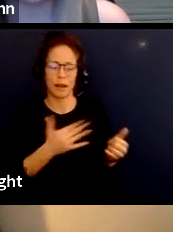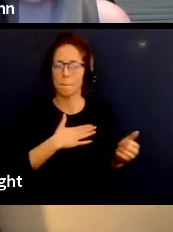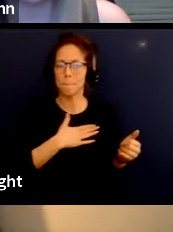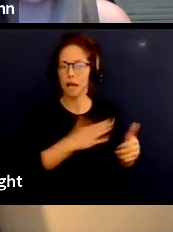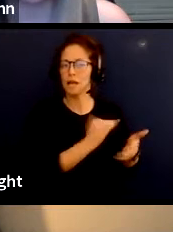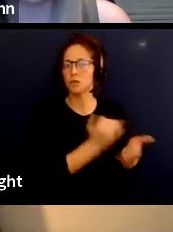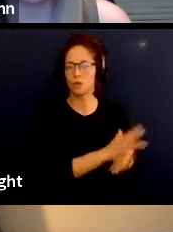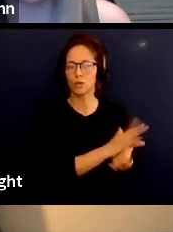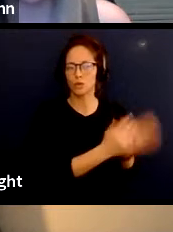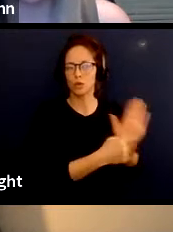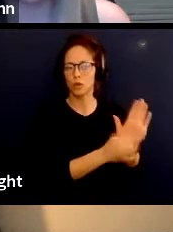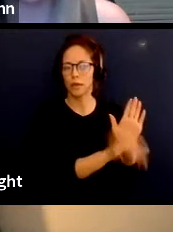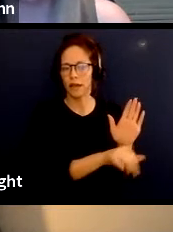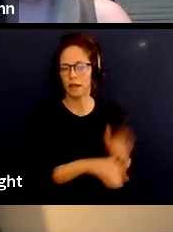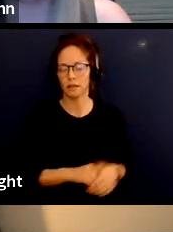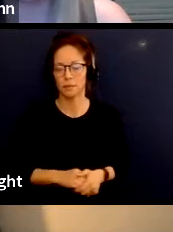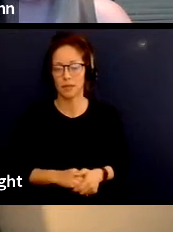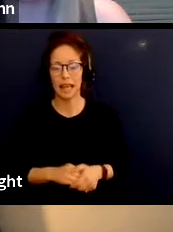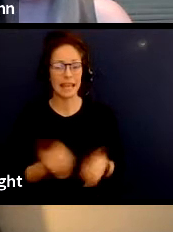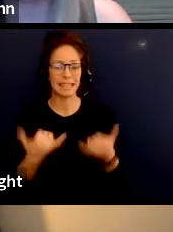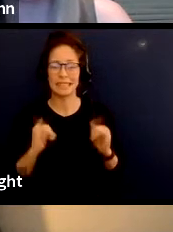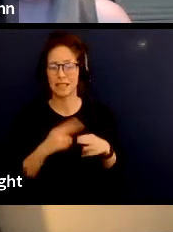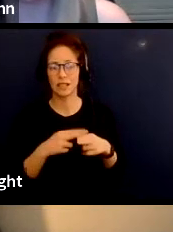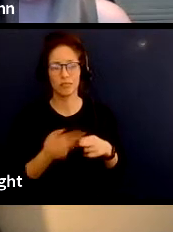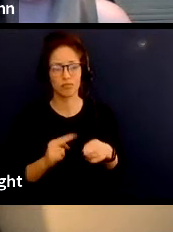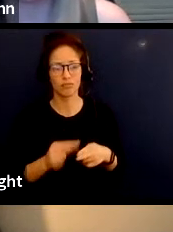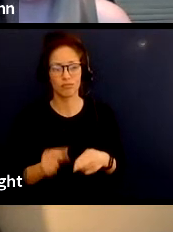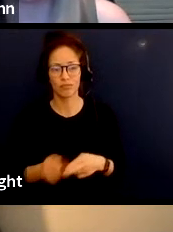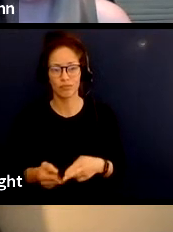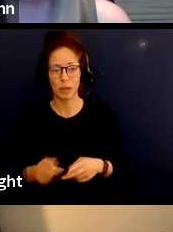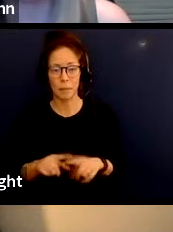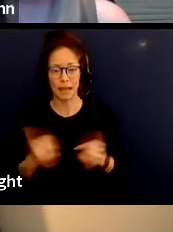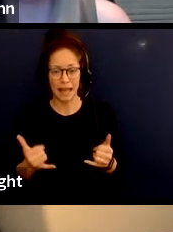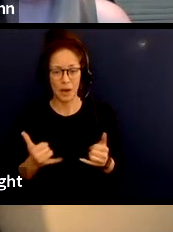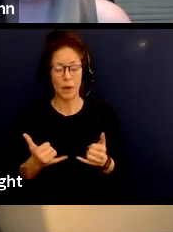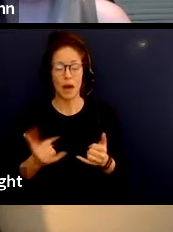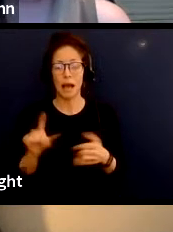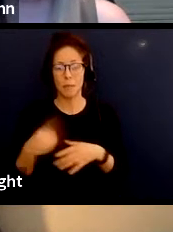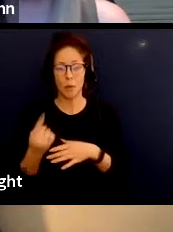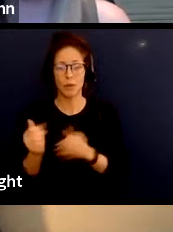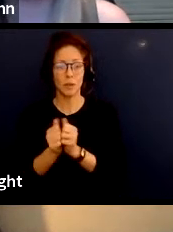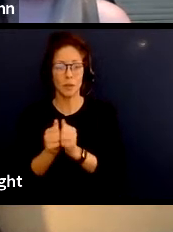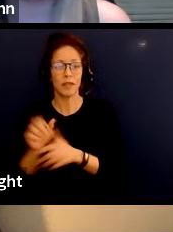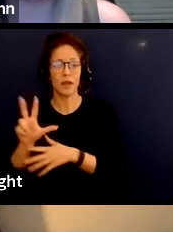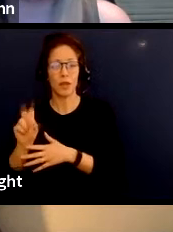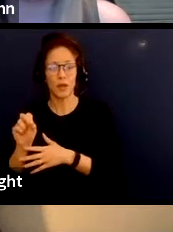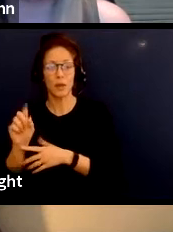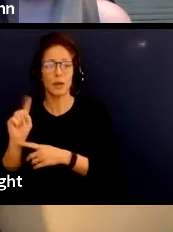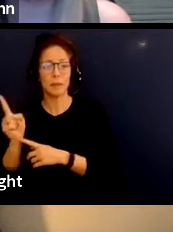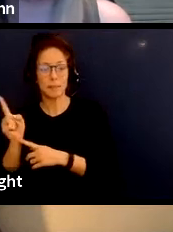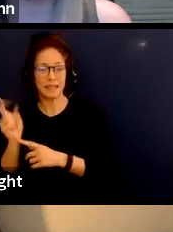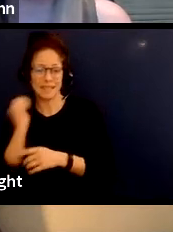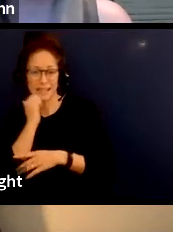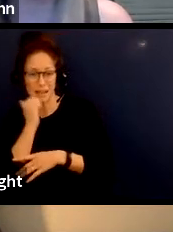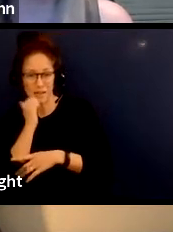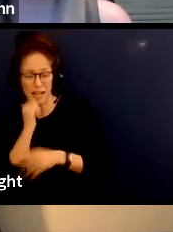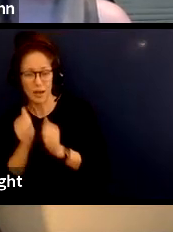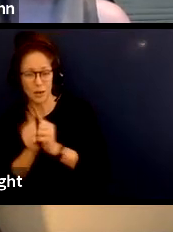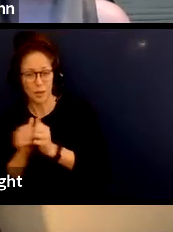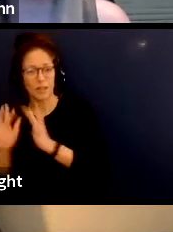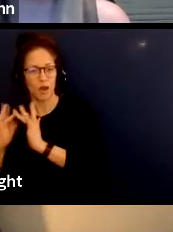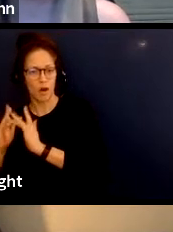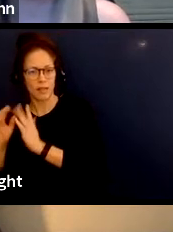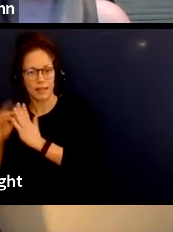been reduced now, and it keeps getting reduced. Now I'm at 30 minutes a day with the distance learning kids. I don't think that's fair or equitable. These